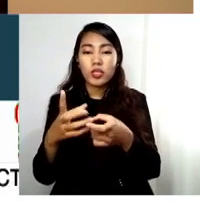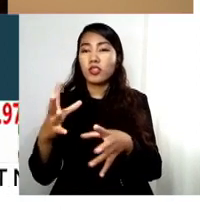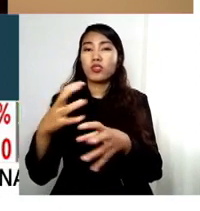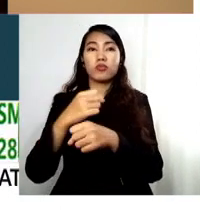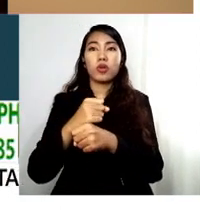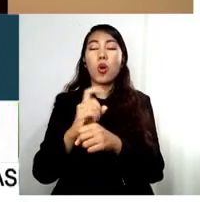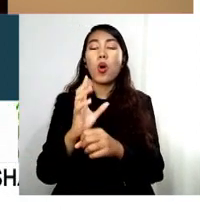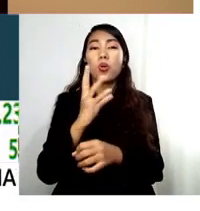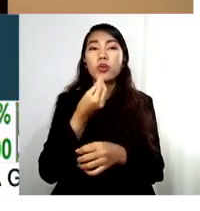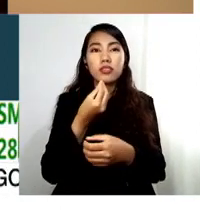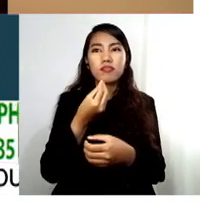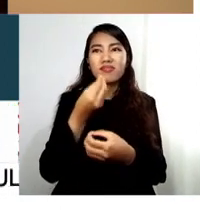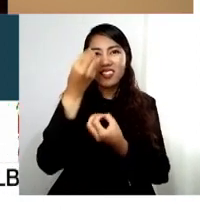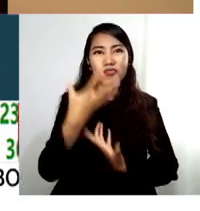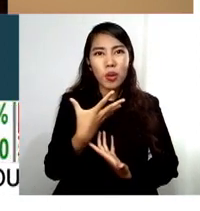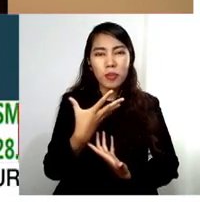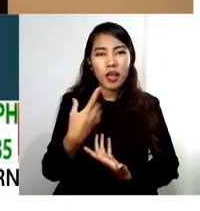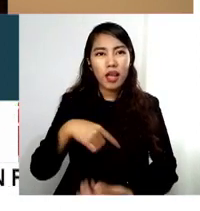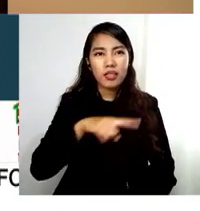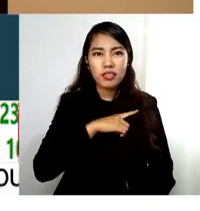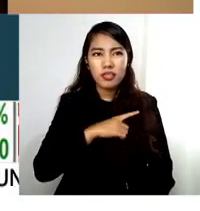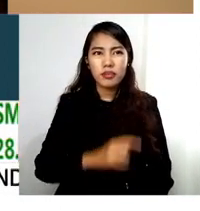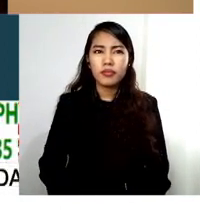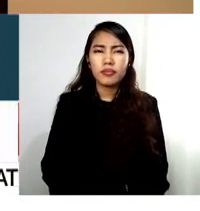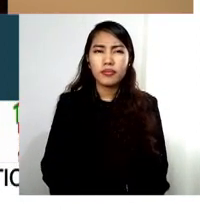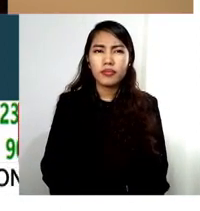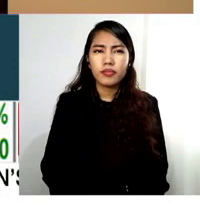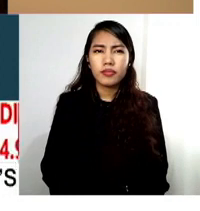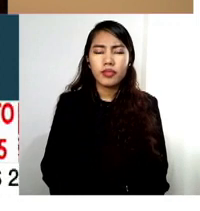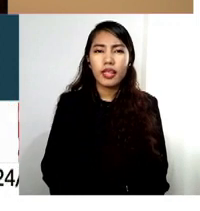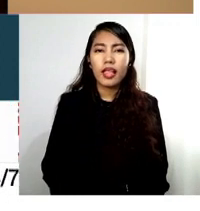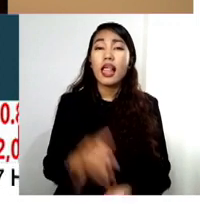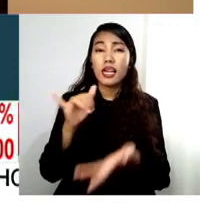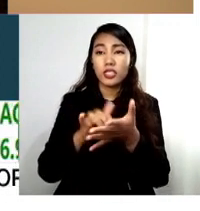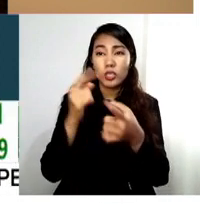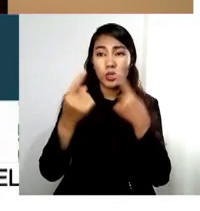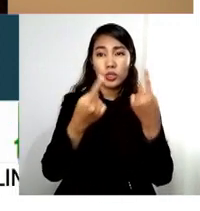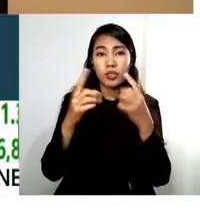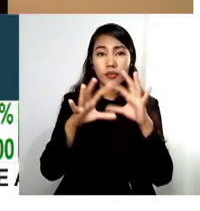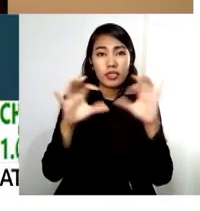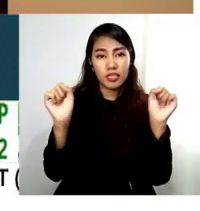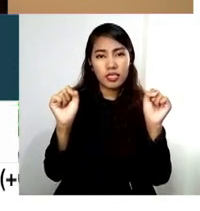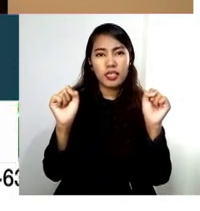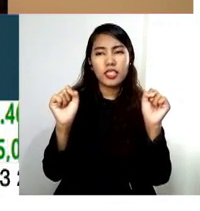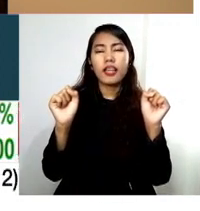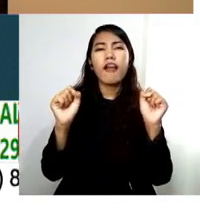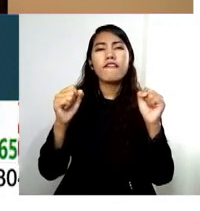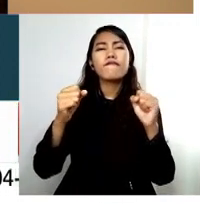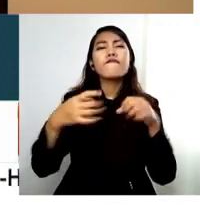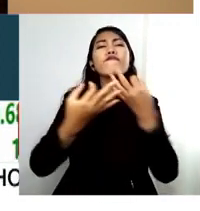Who's going to say that conduct actually disrupts the free marketplace of ideas? No? In